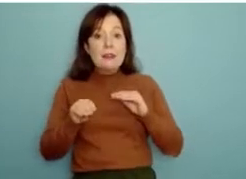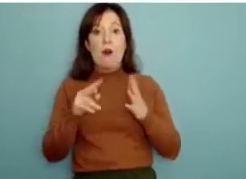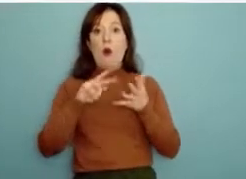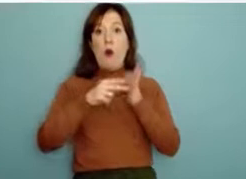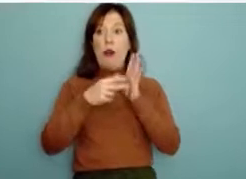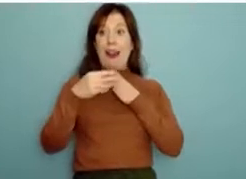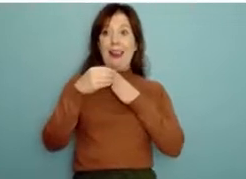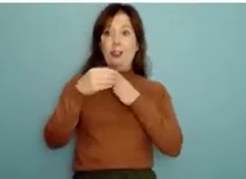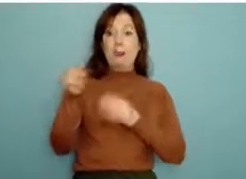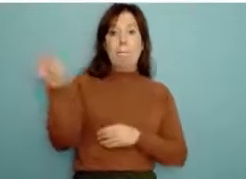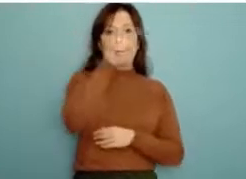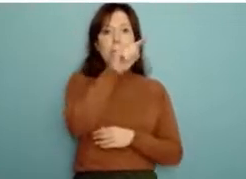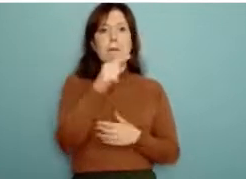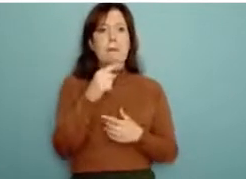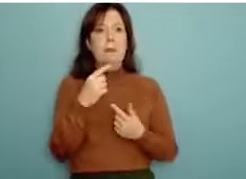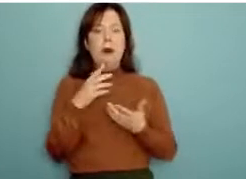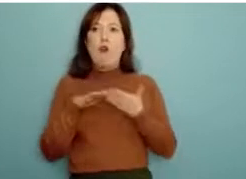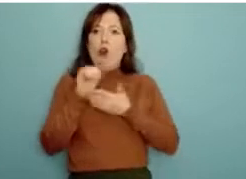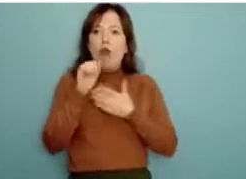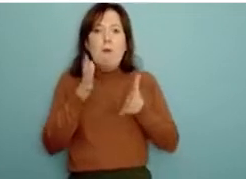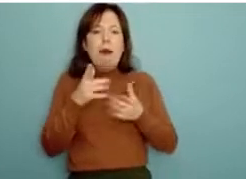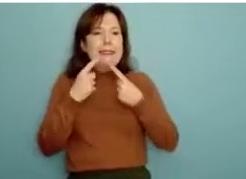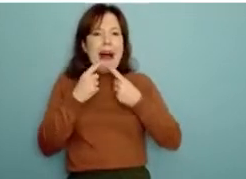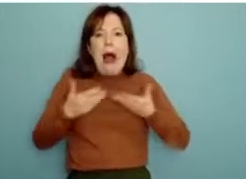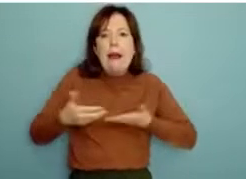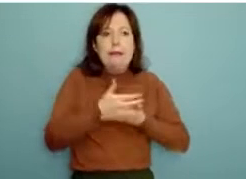and a culture of data gathering, and sharing and